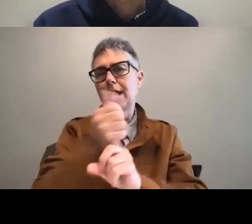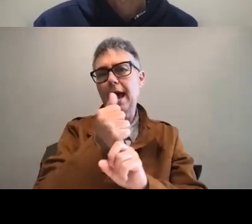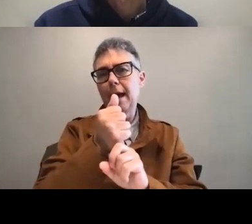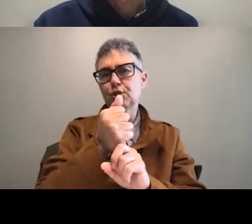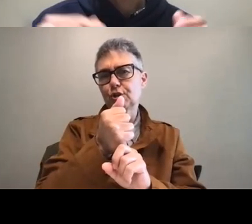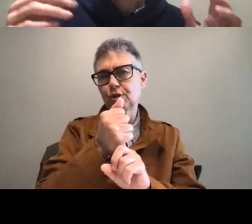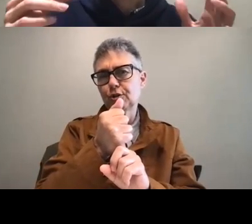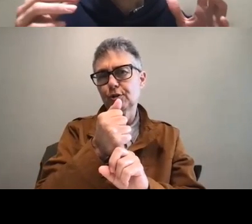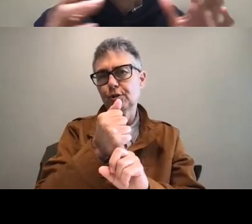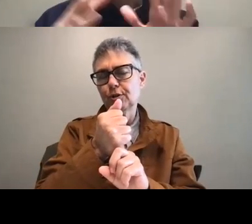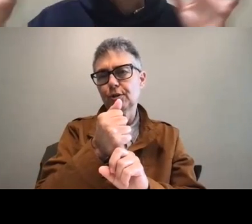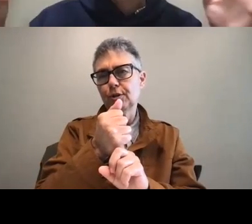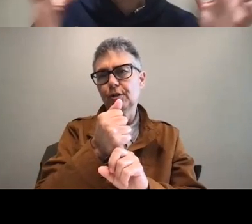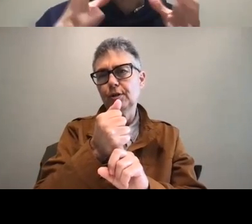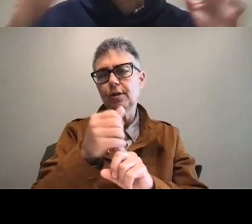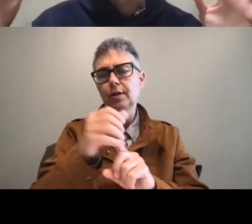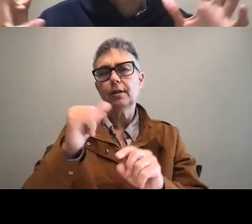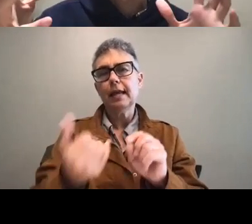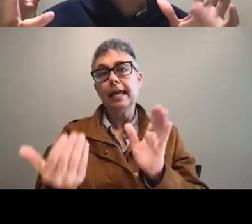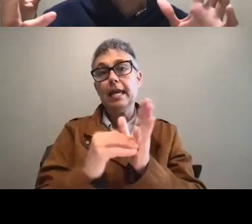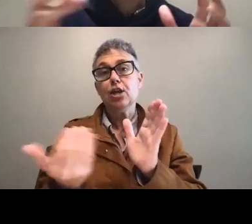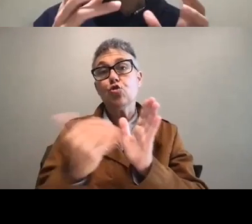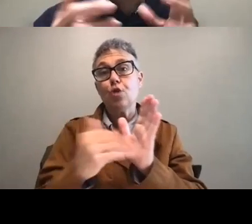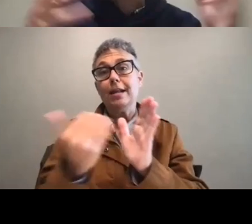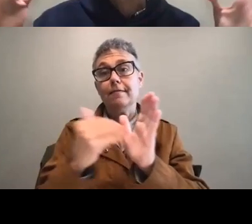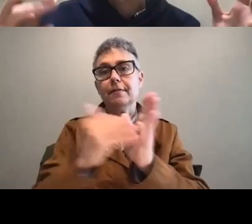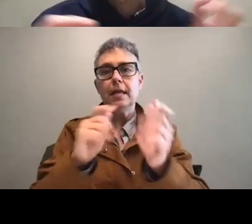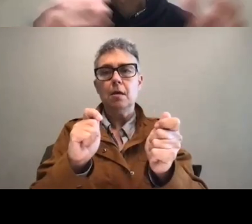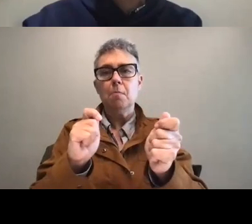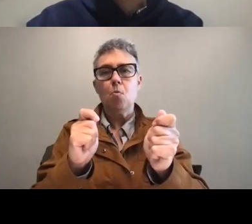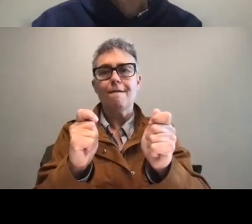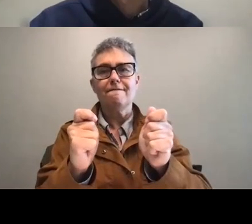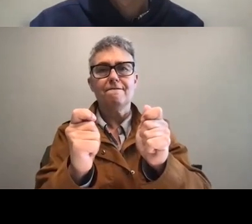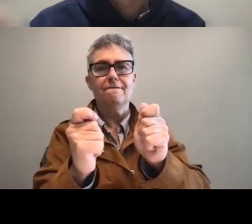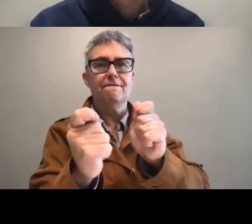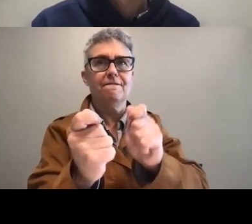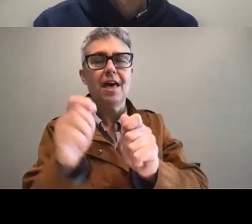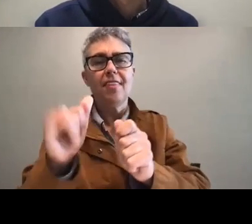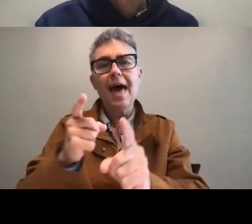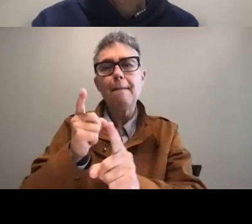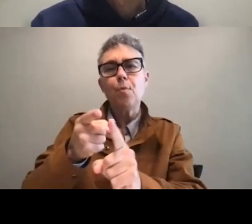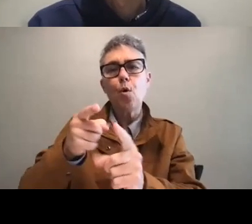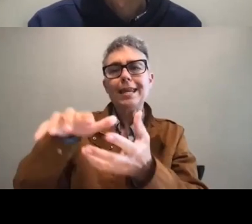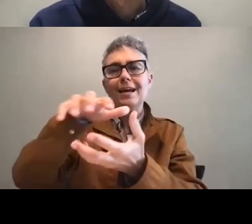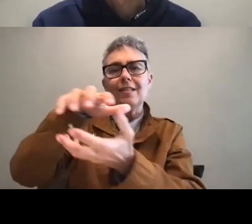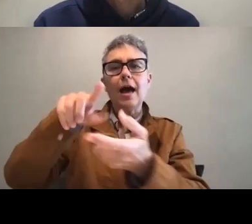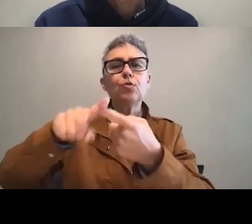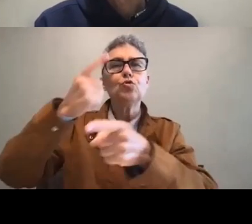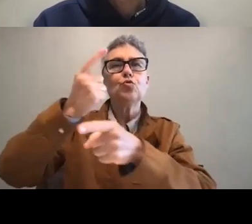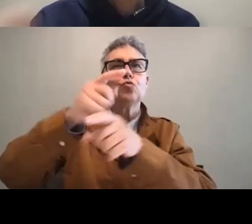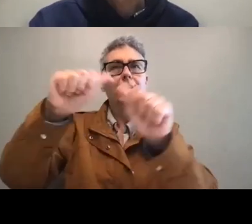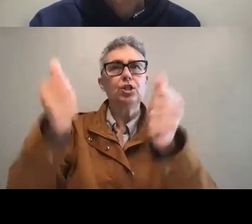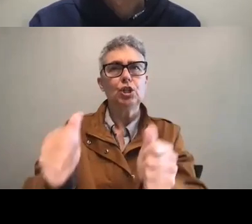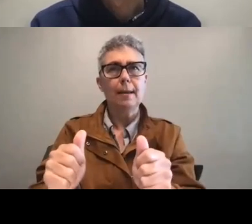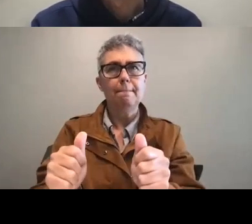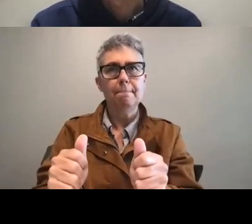you can actually iteratively morph this point cloud into the right shape. And this is one